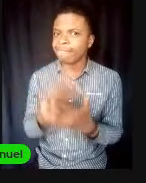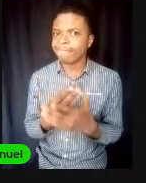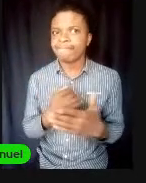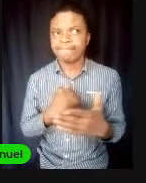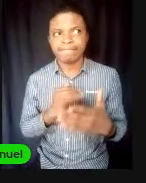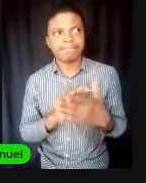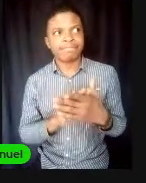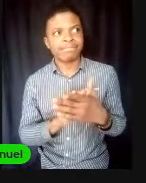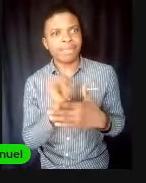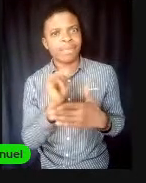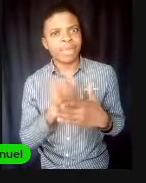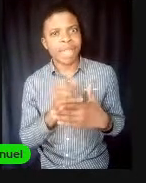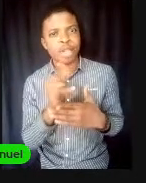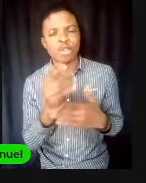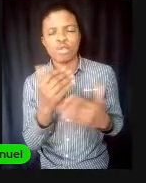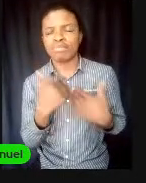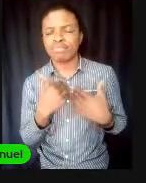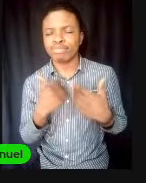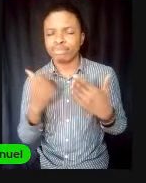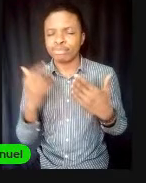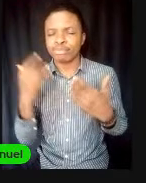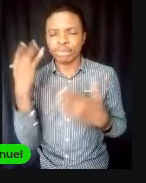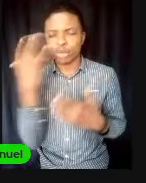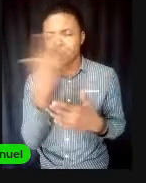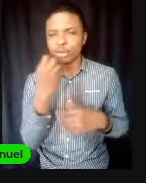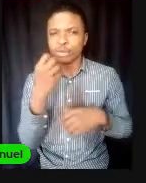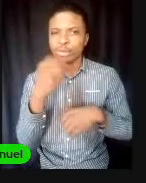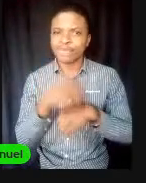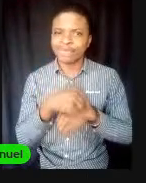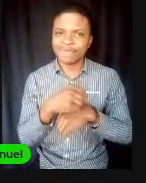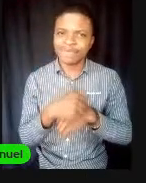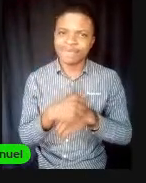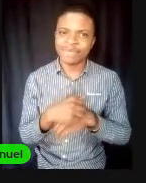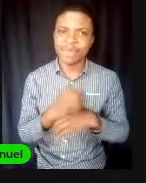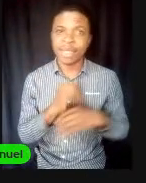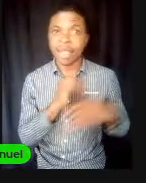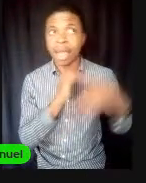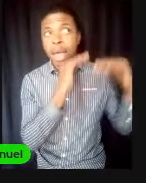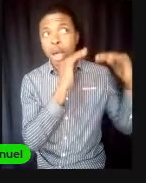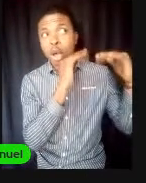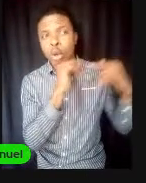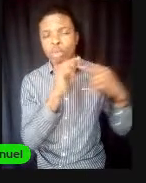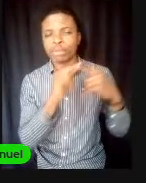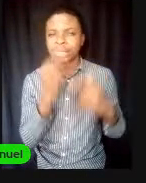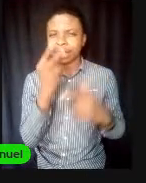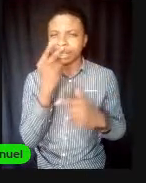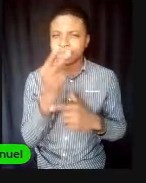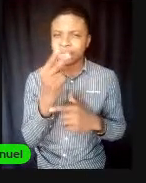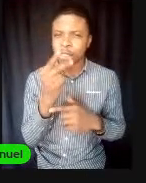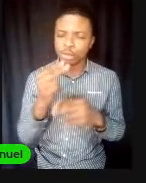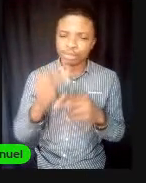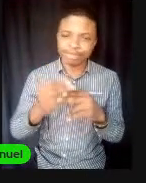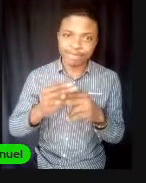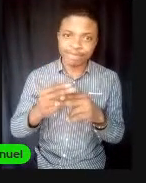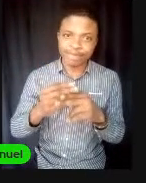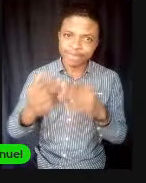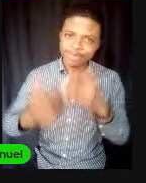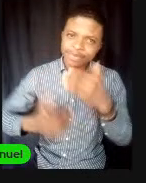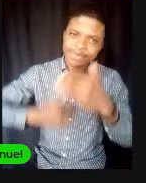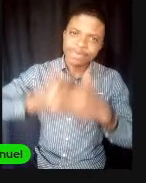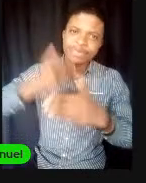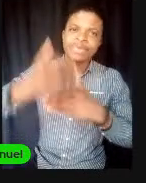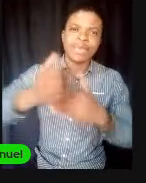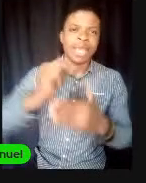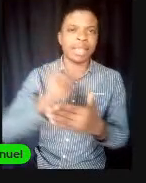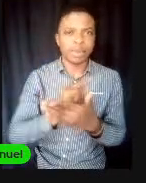Varashi Ishakunwa is my name, and I hope to see you soon next week, and you'll be seeing more of me.